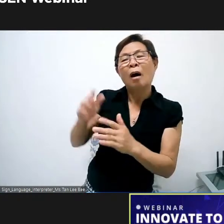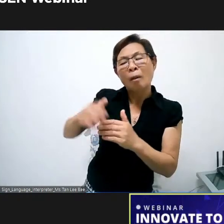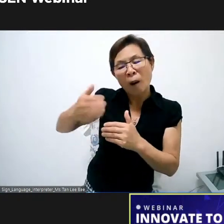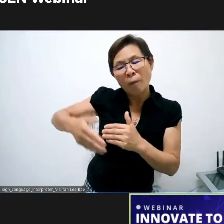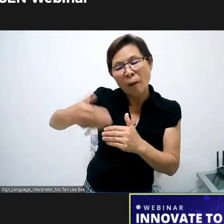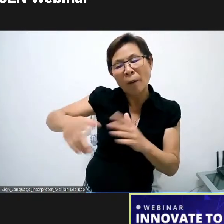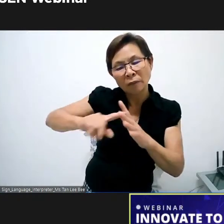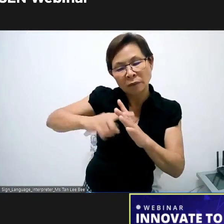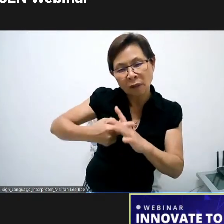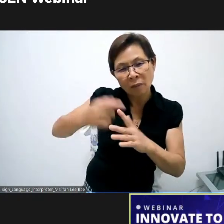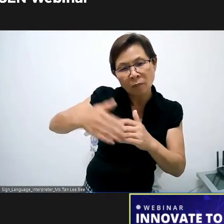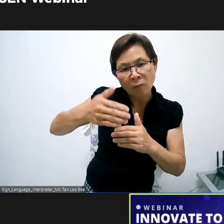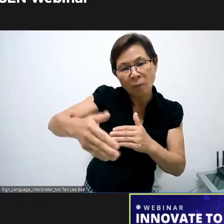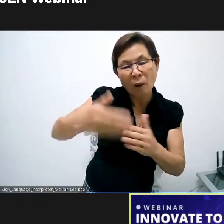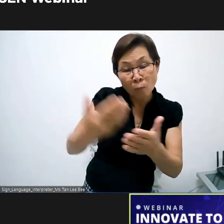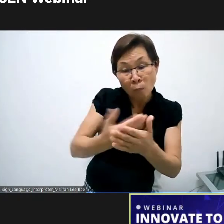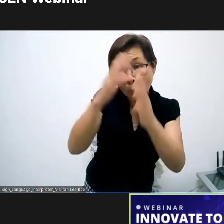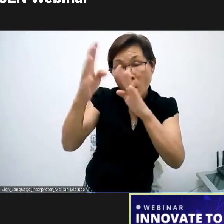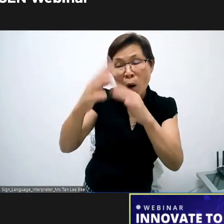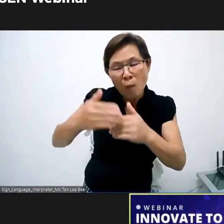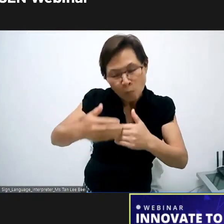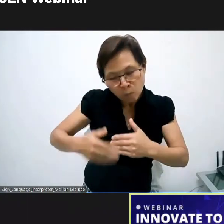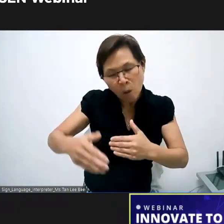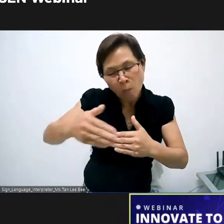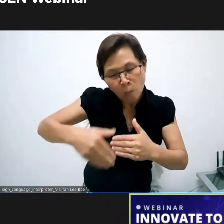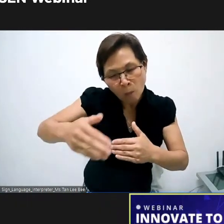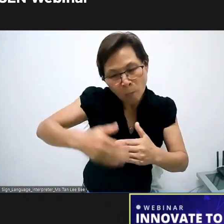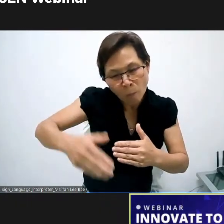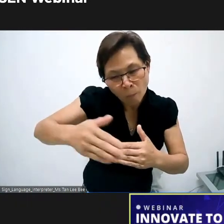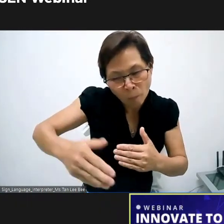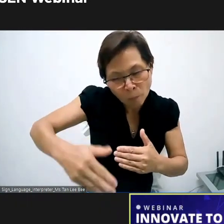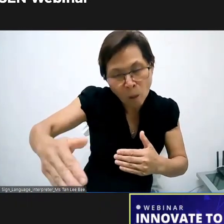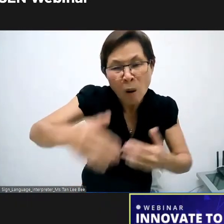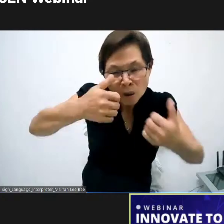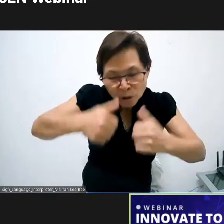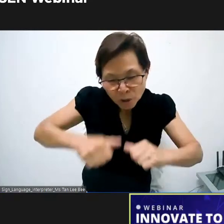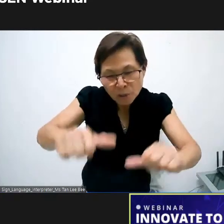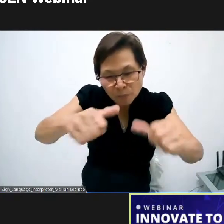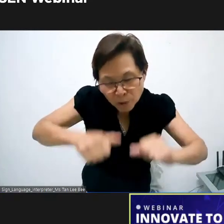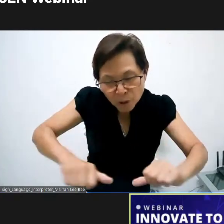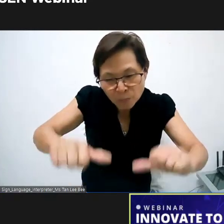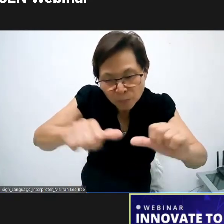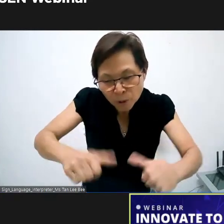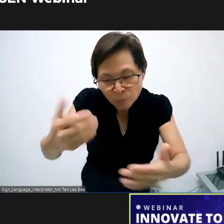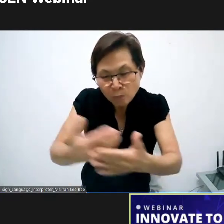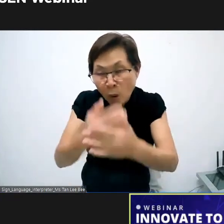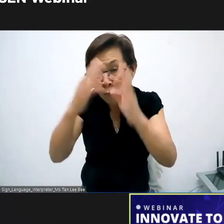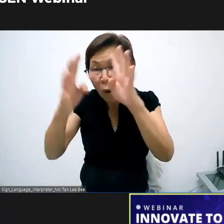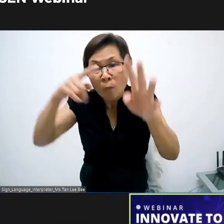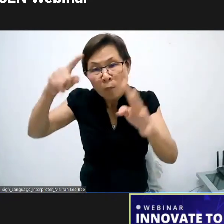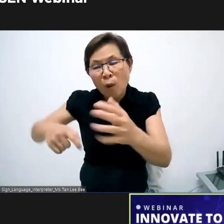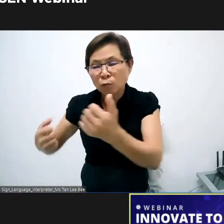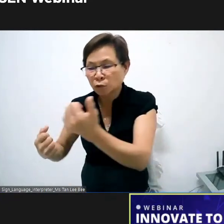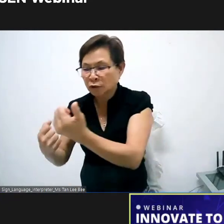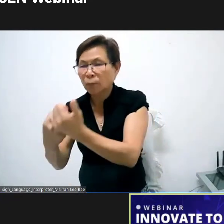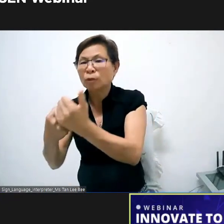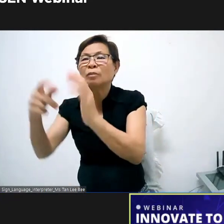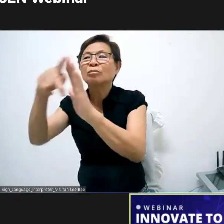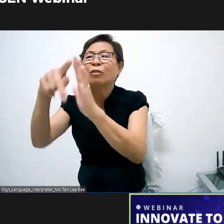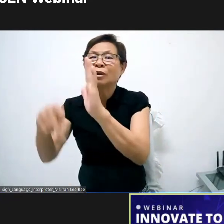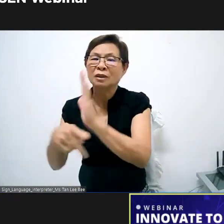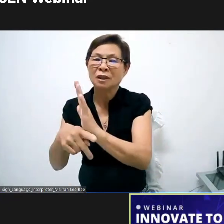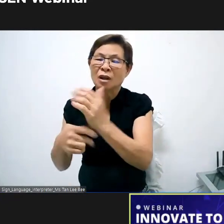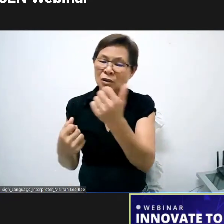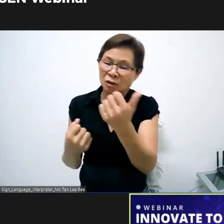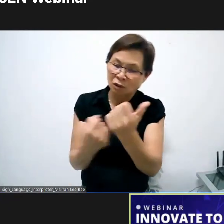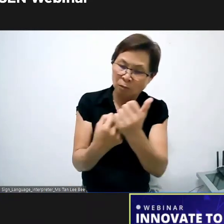times, they keep on do the innovation. For sure, they will need supporting policies. No